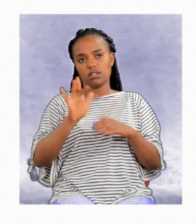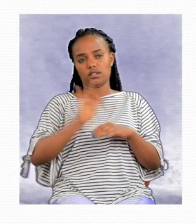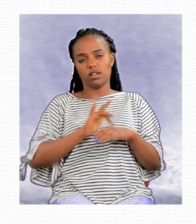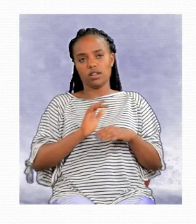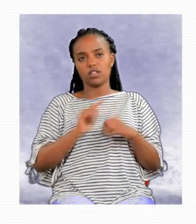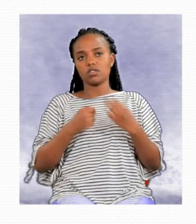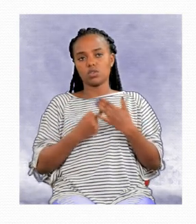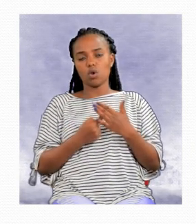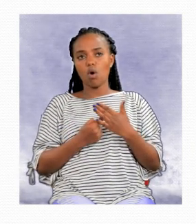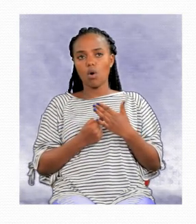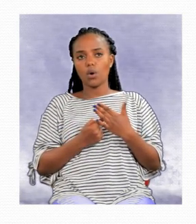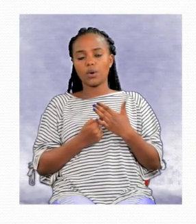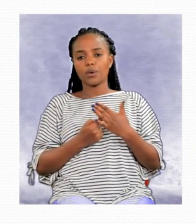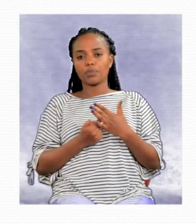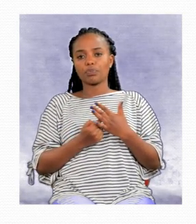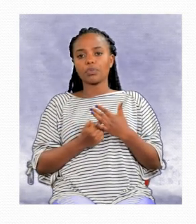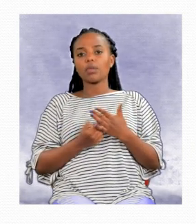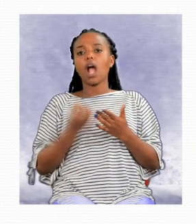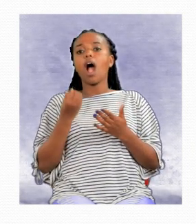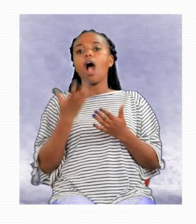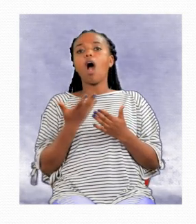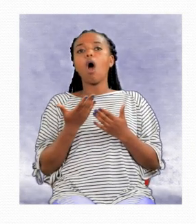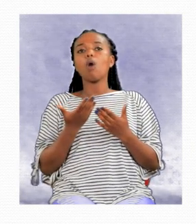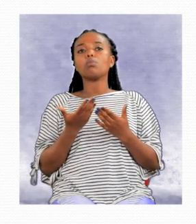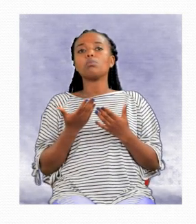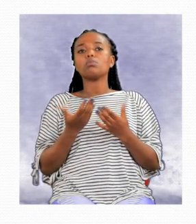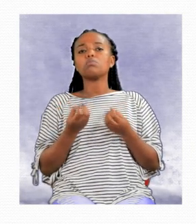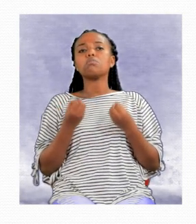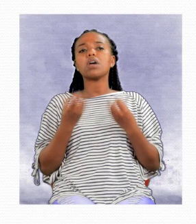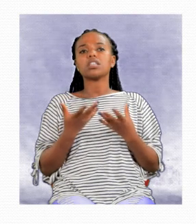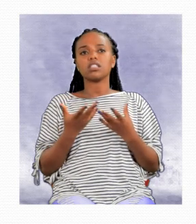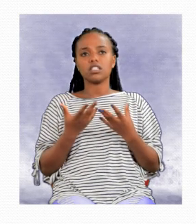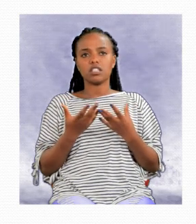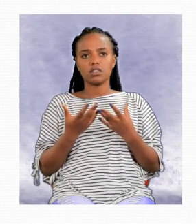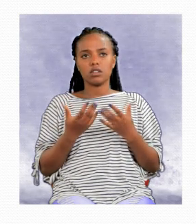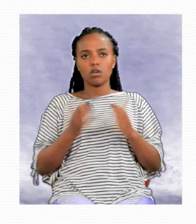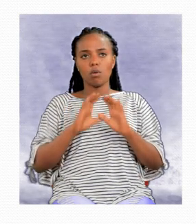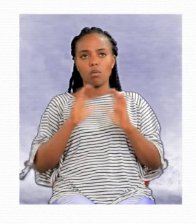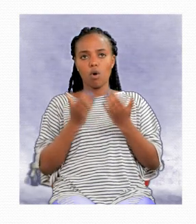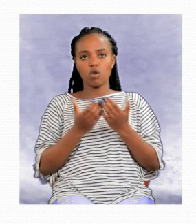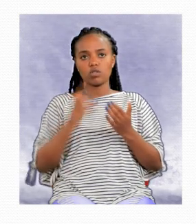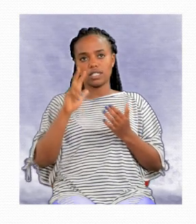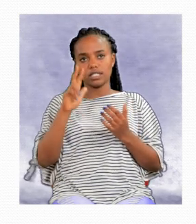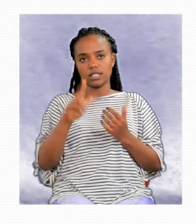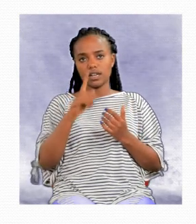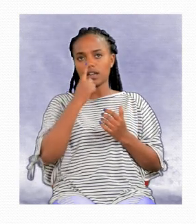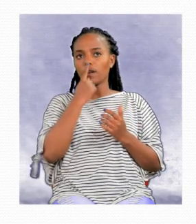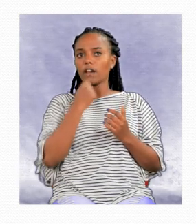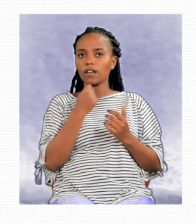Okay, so how many balls do we have here? 3 red